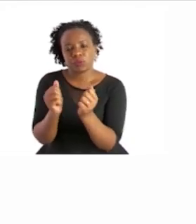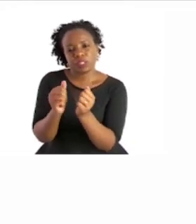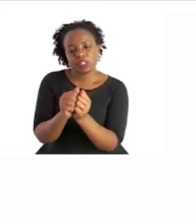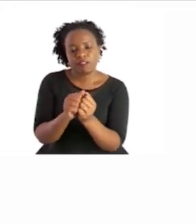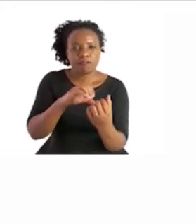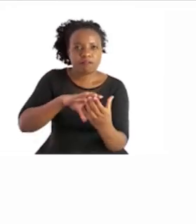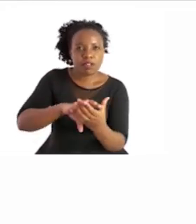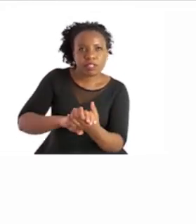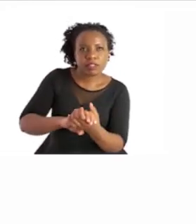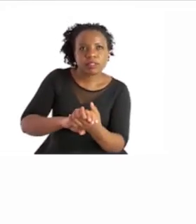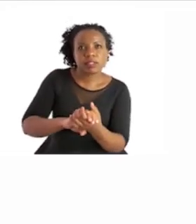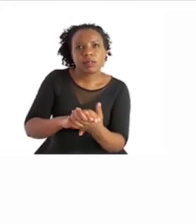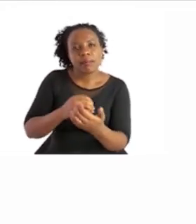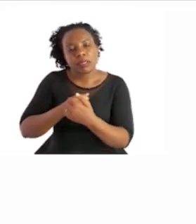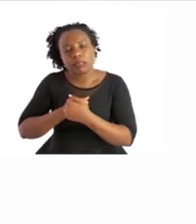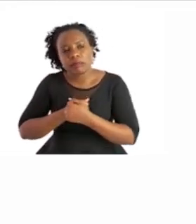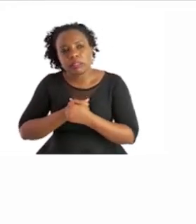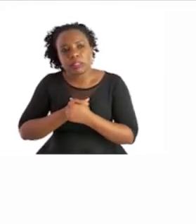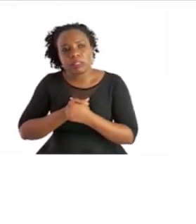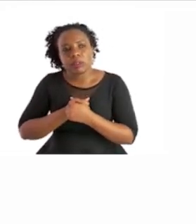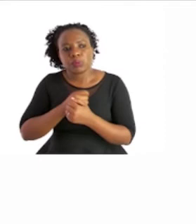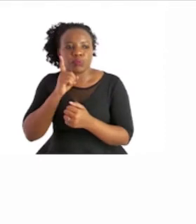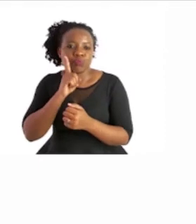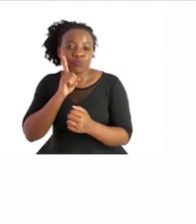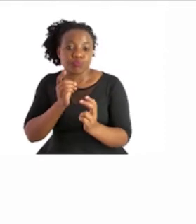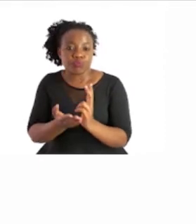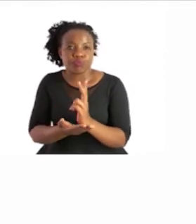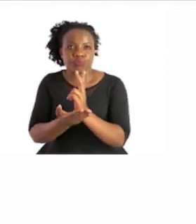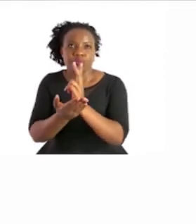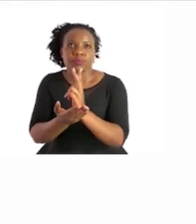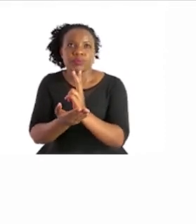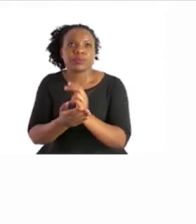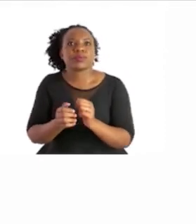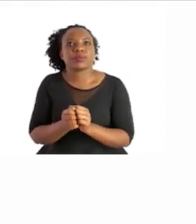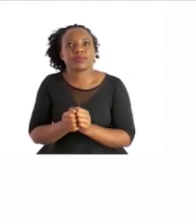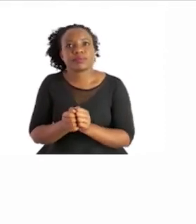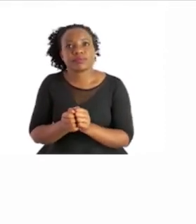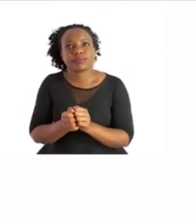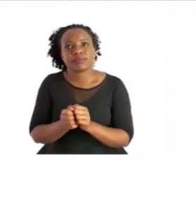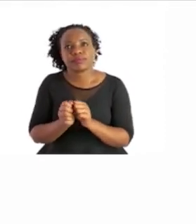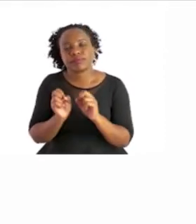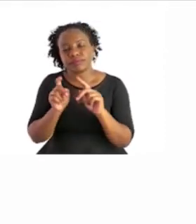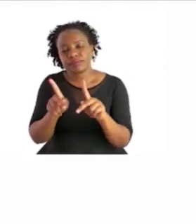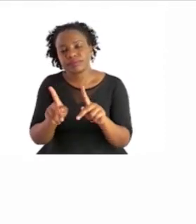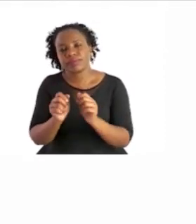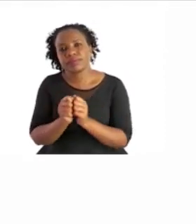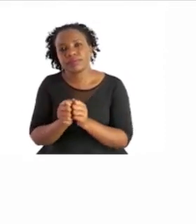friend, parent, or guardian. Right.